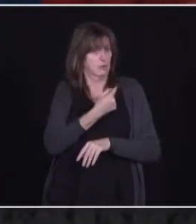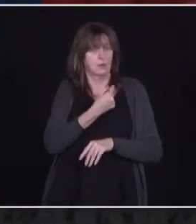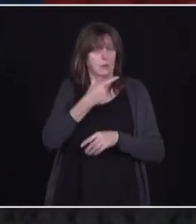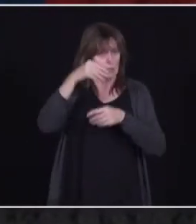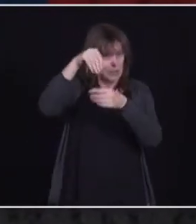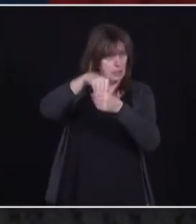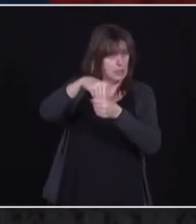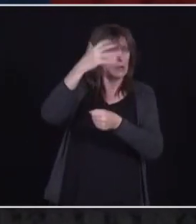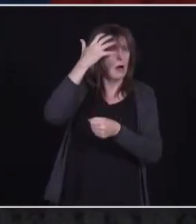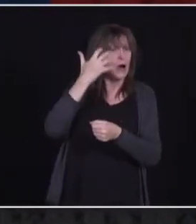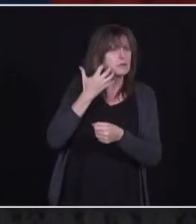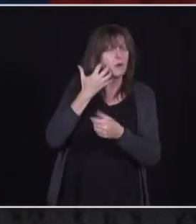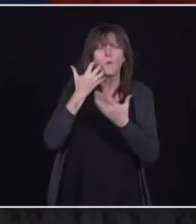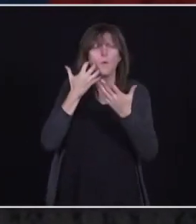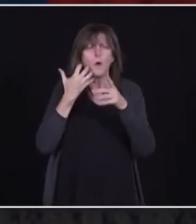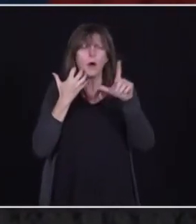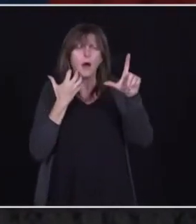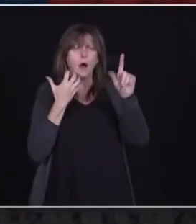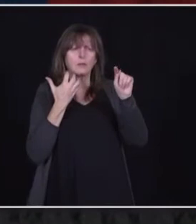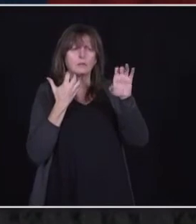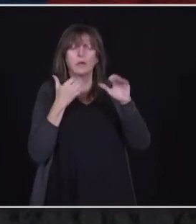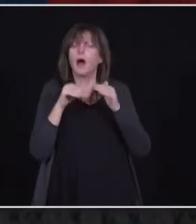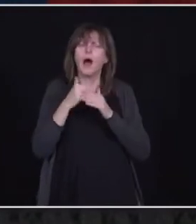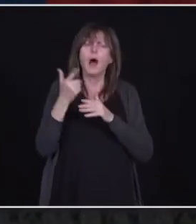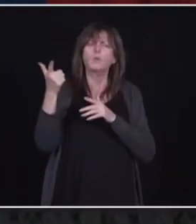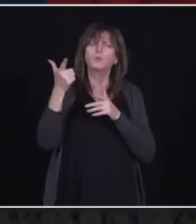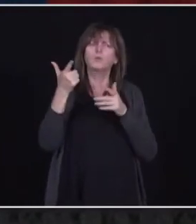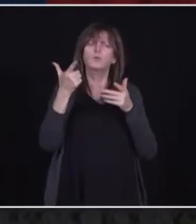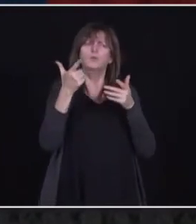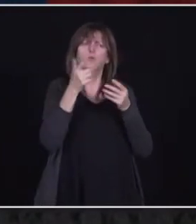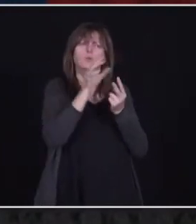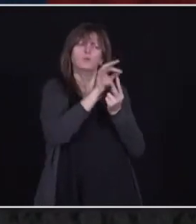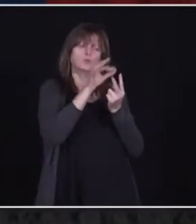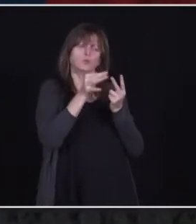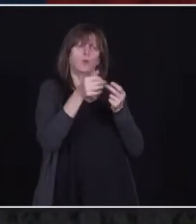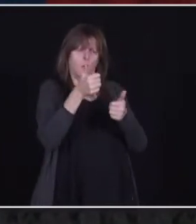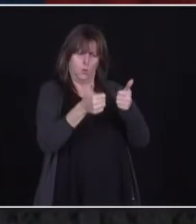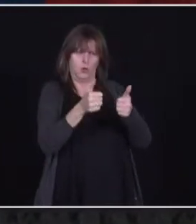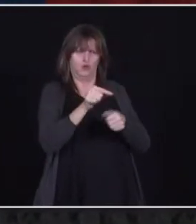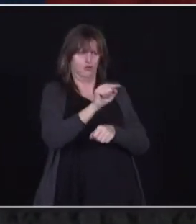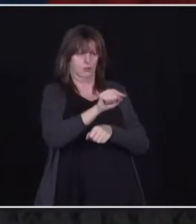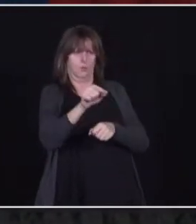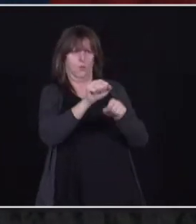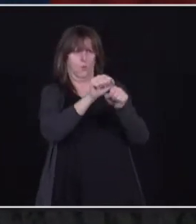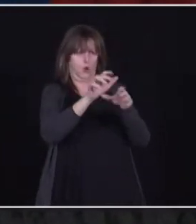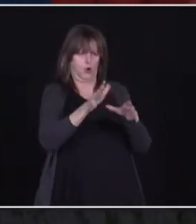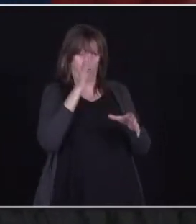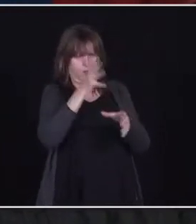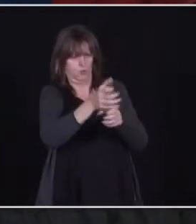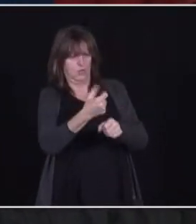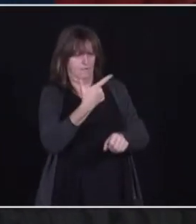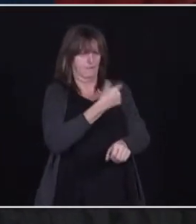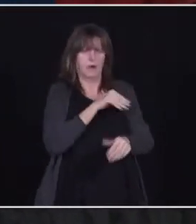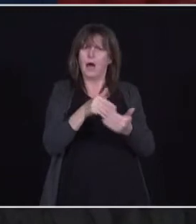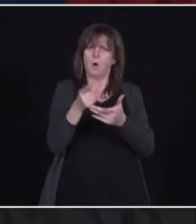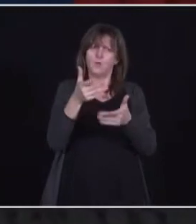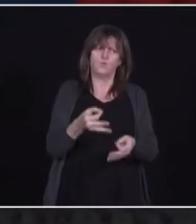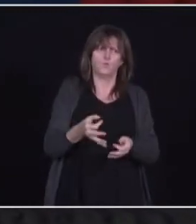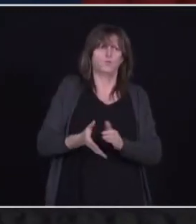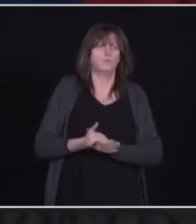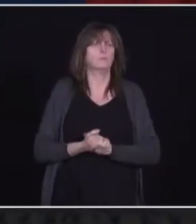How do you choose which long-term care home workers you vaccinate? It's actually data-driven in the